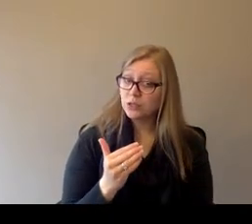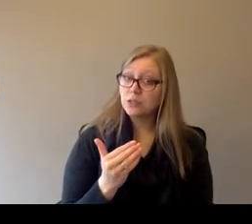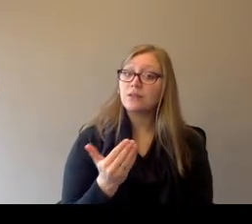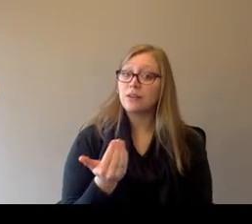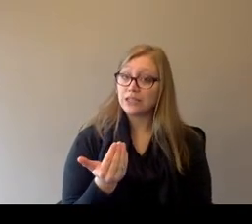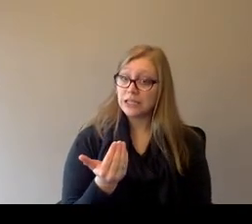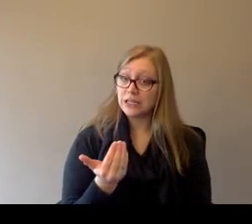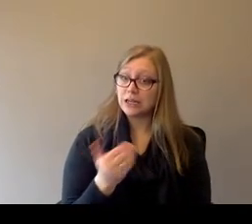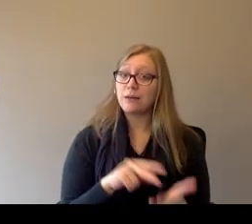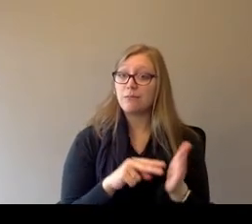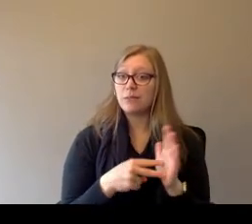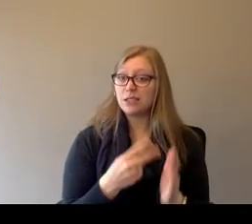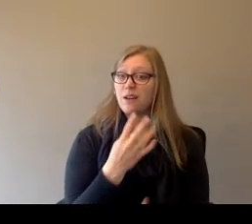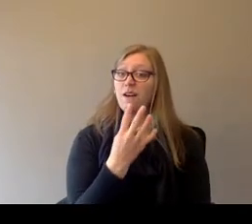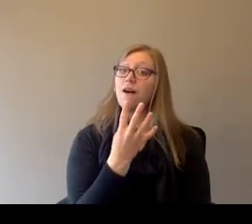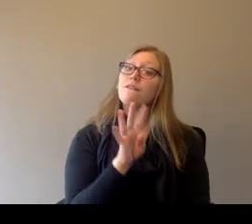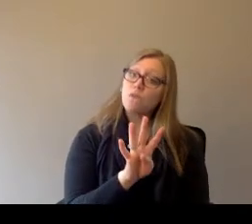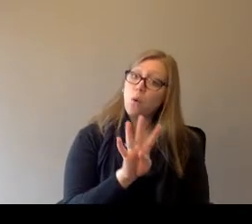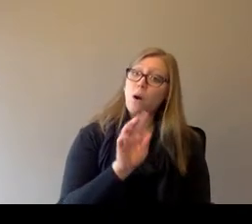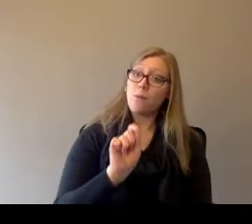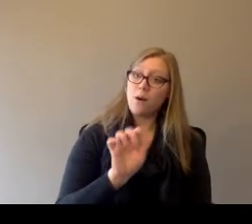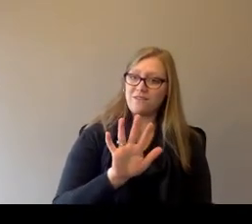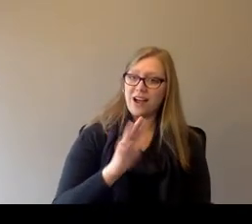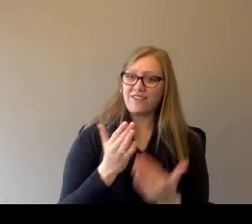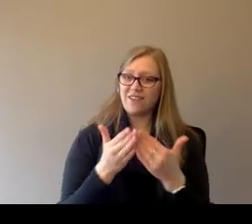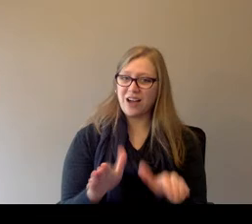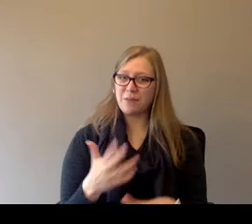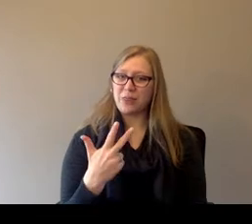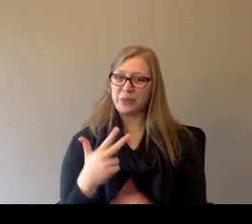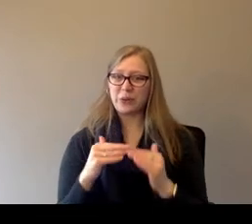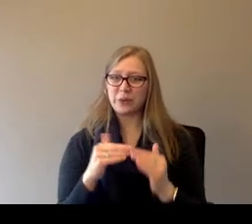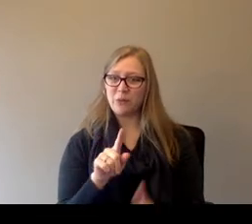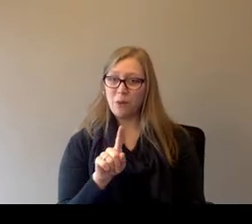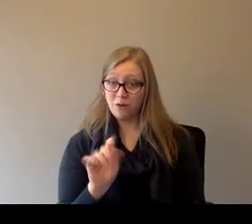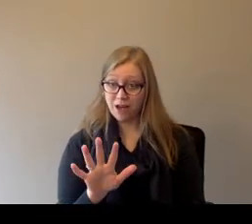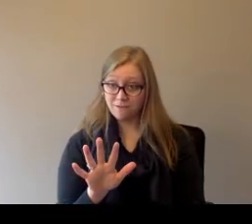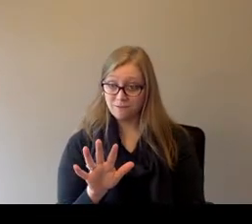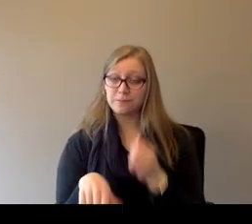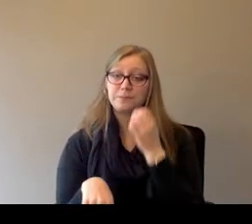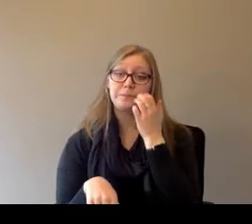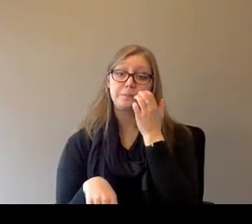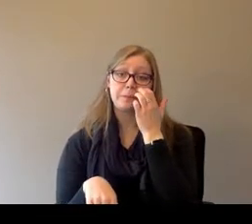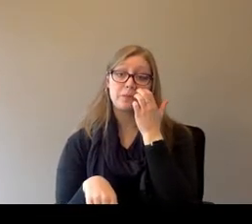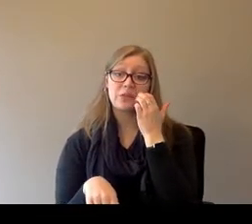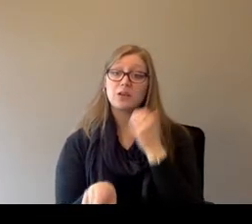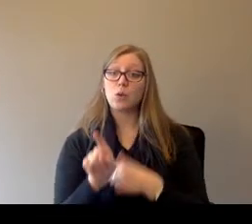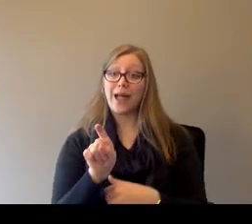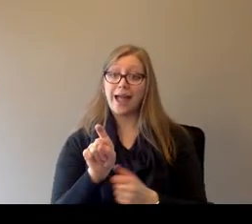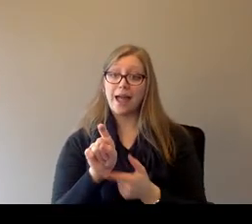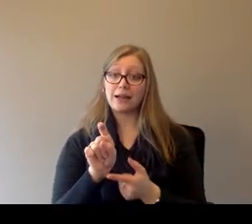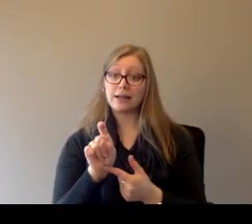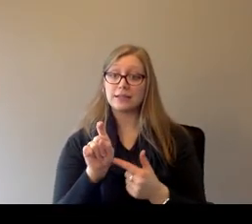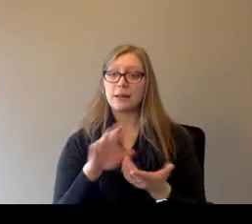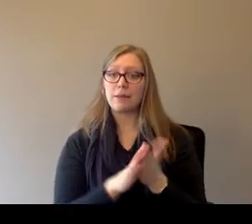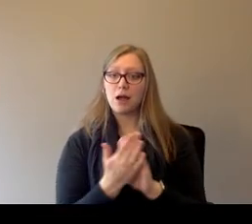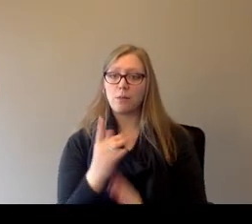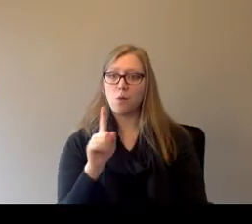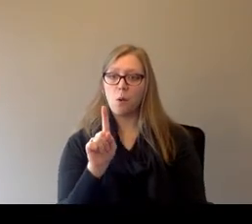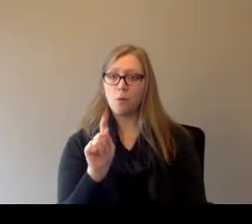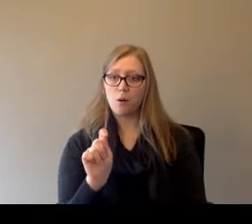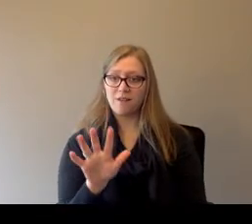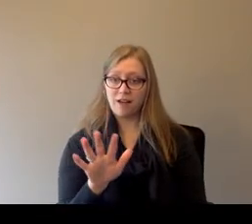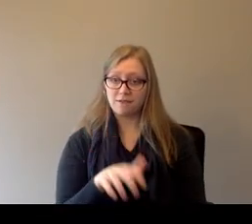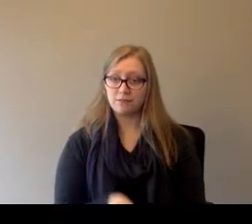by 3 is 1.5. And so x is going to be 1.5. So I did the first part